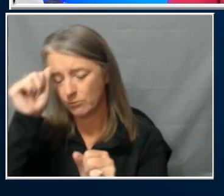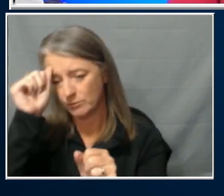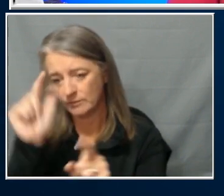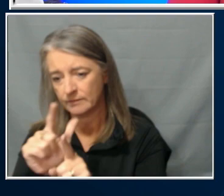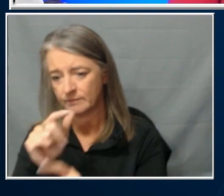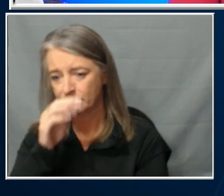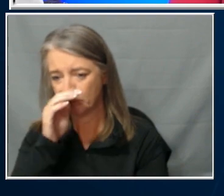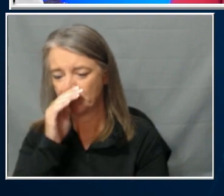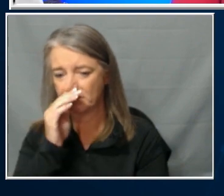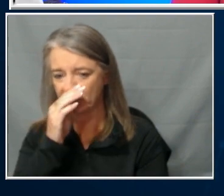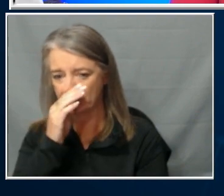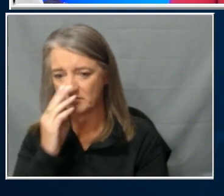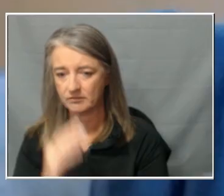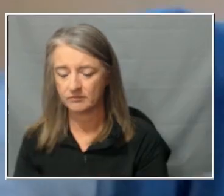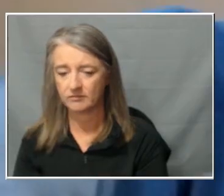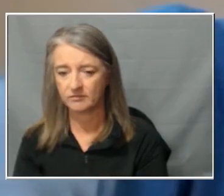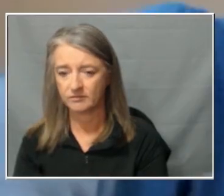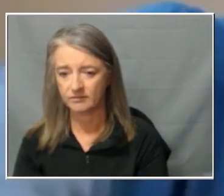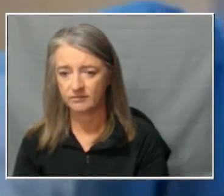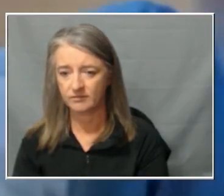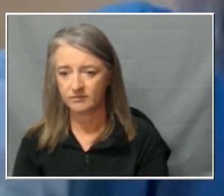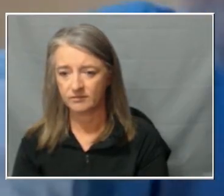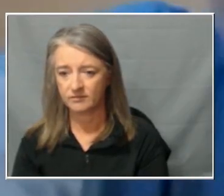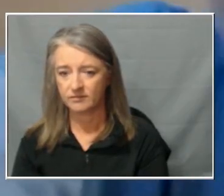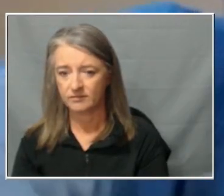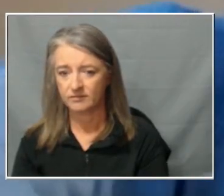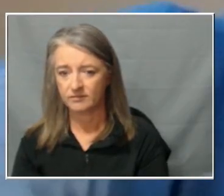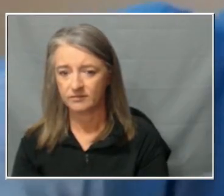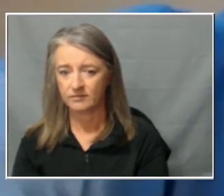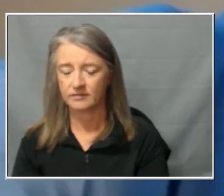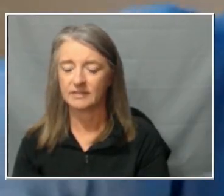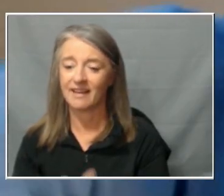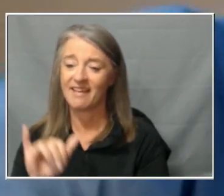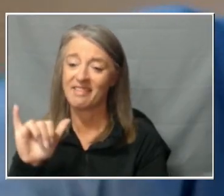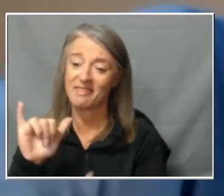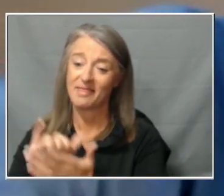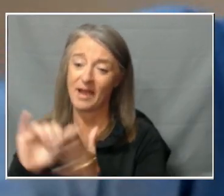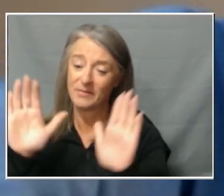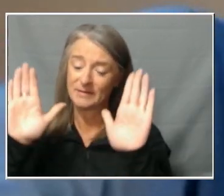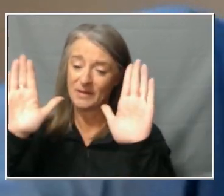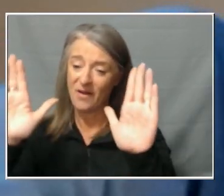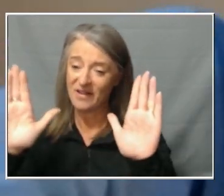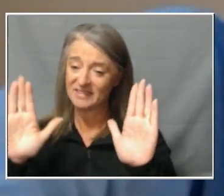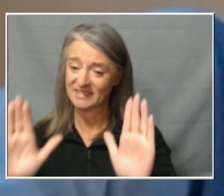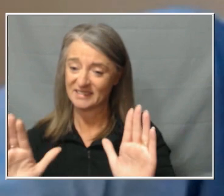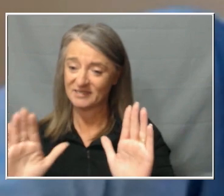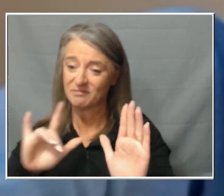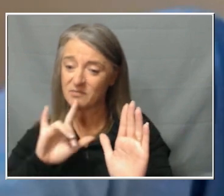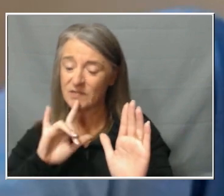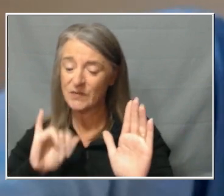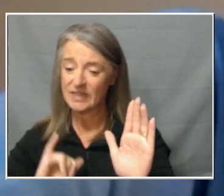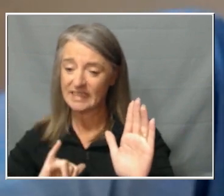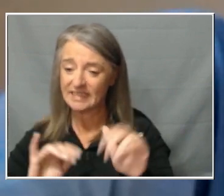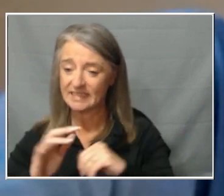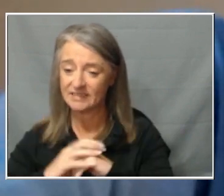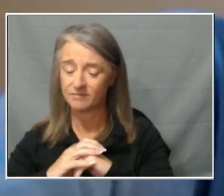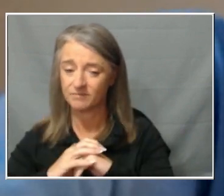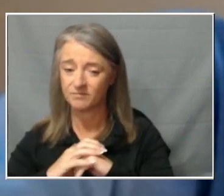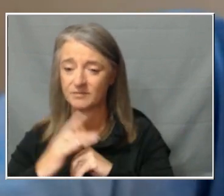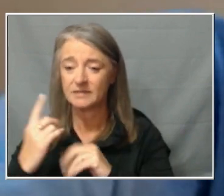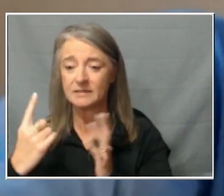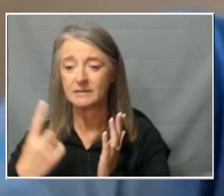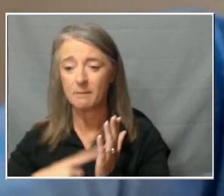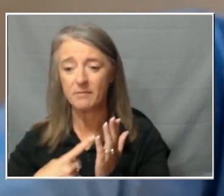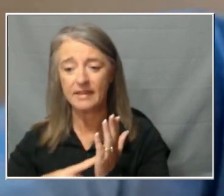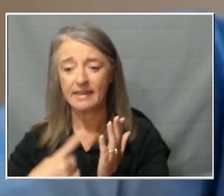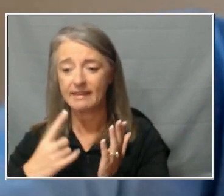What was it like reconnecting with your brother? That was awesome. That's something